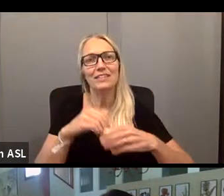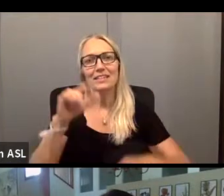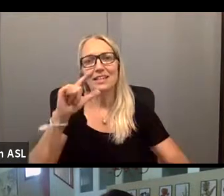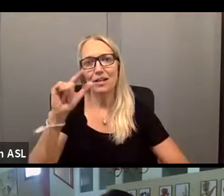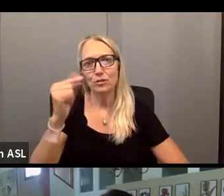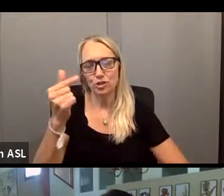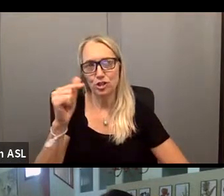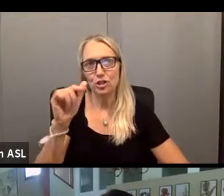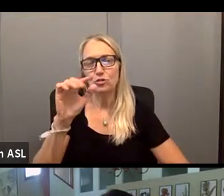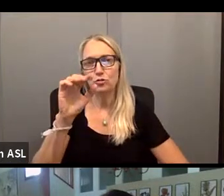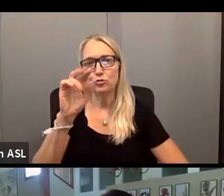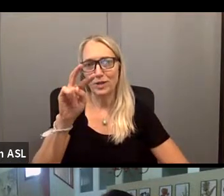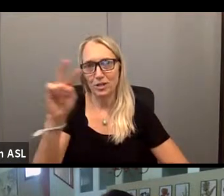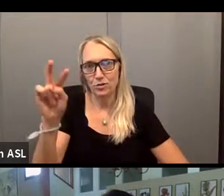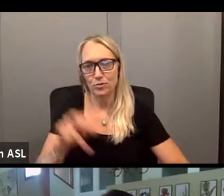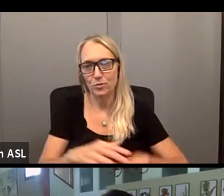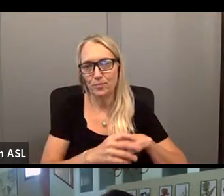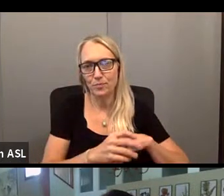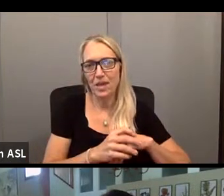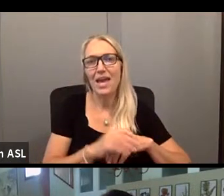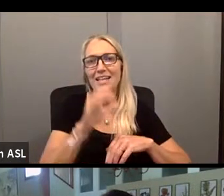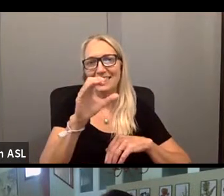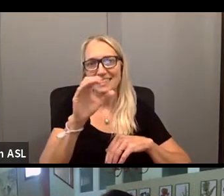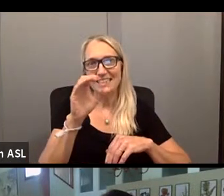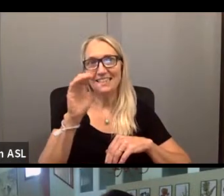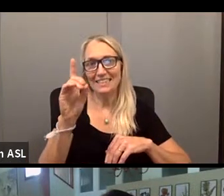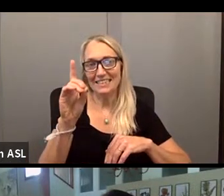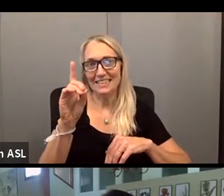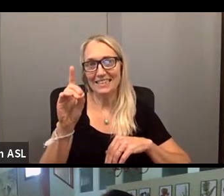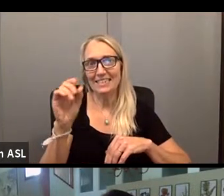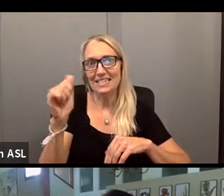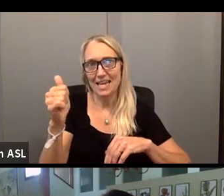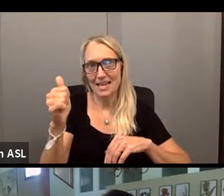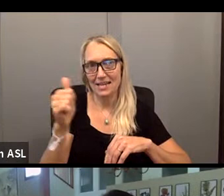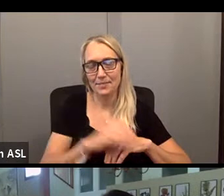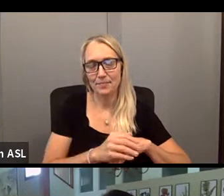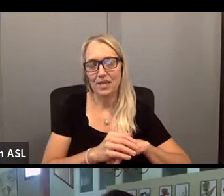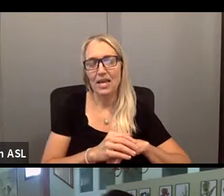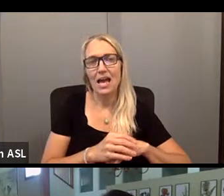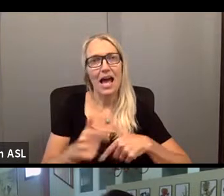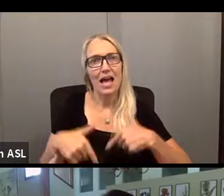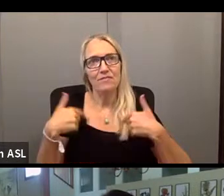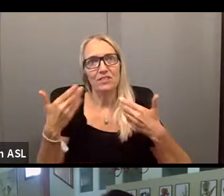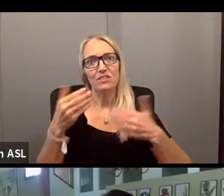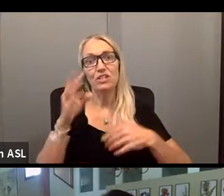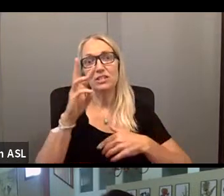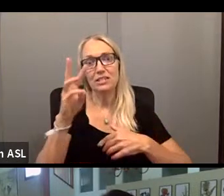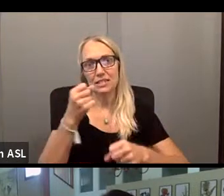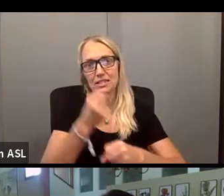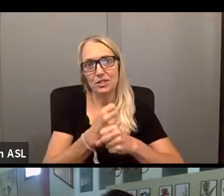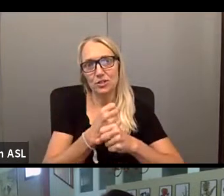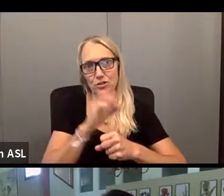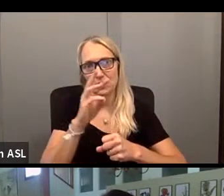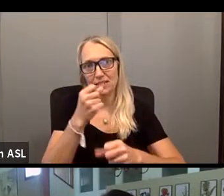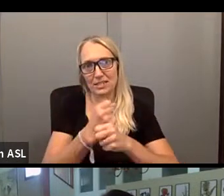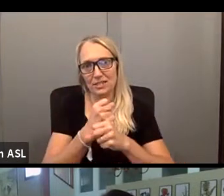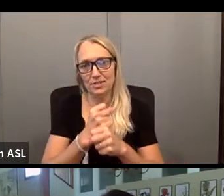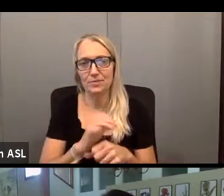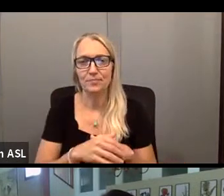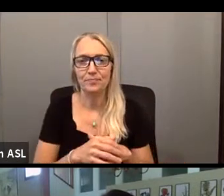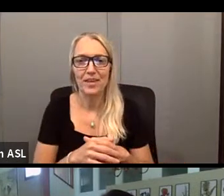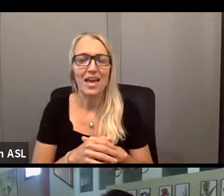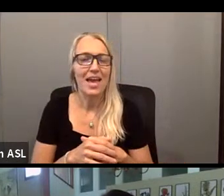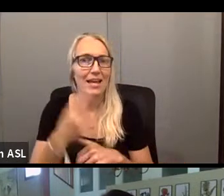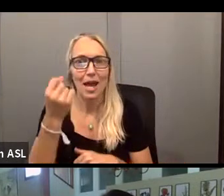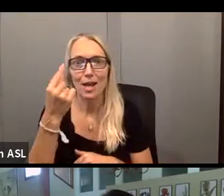22 and the CD 10. I've lived here for 6 years, and I understand this